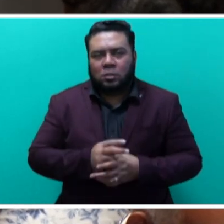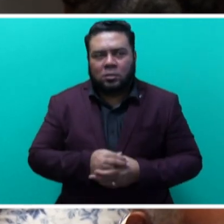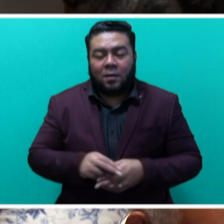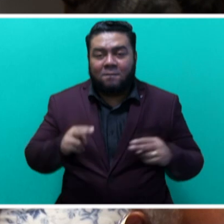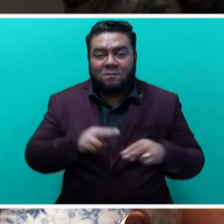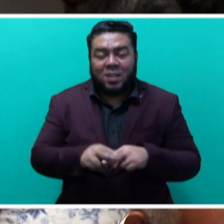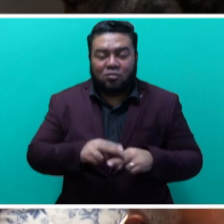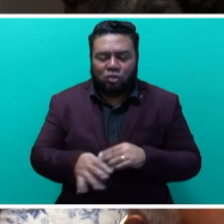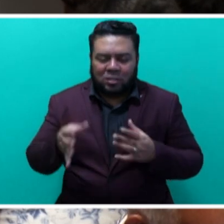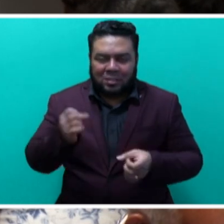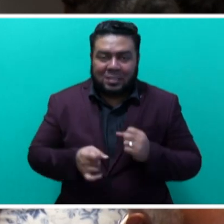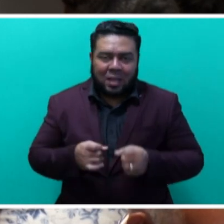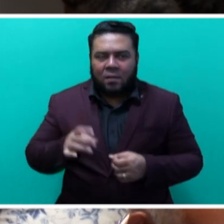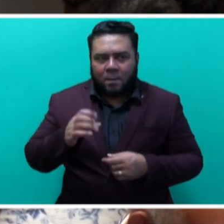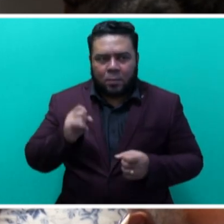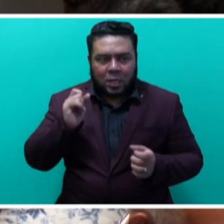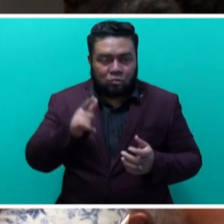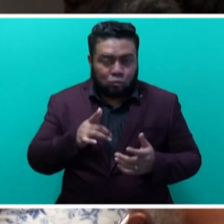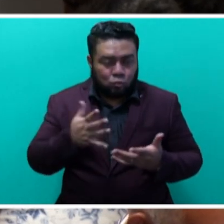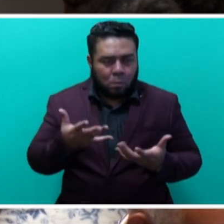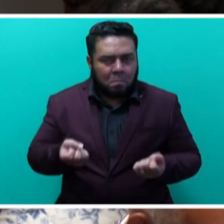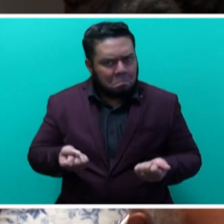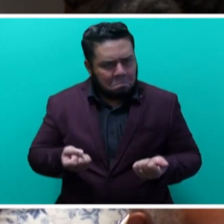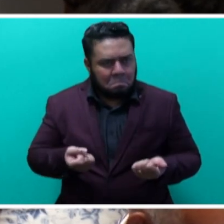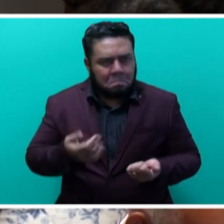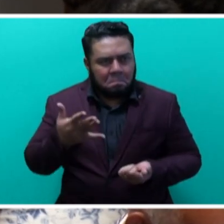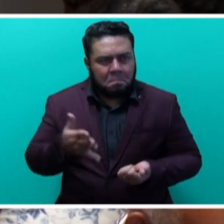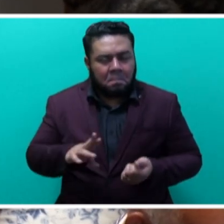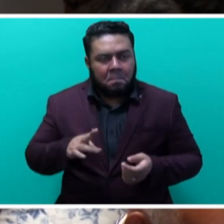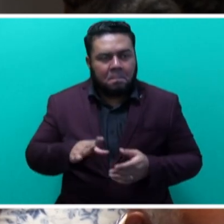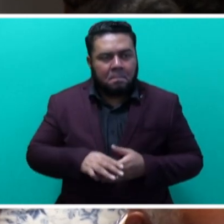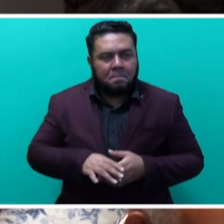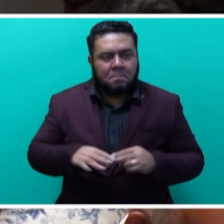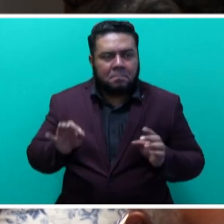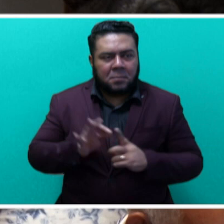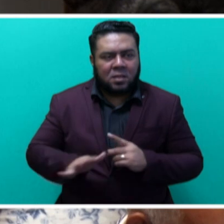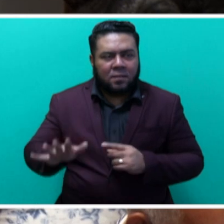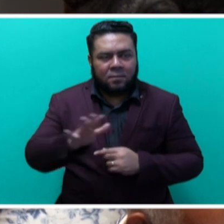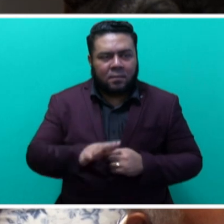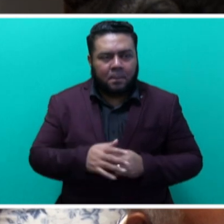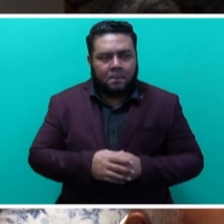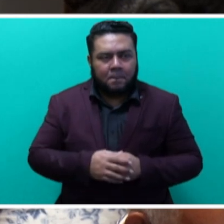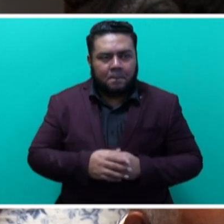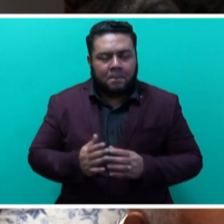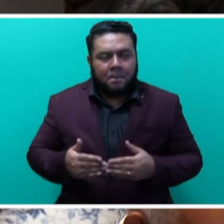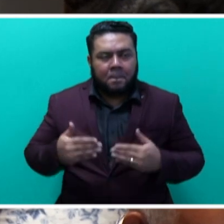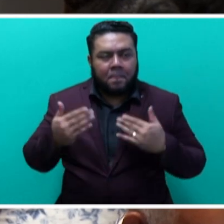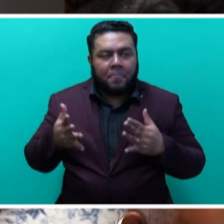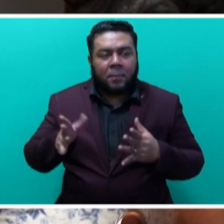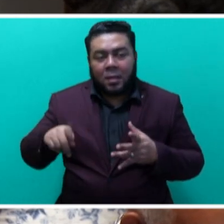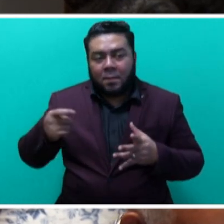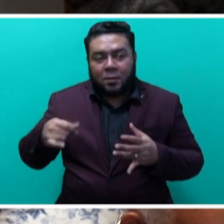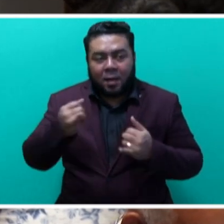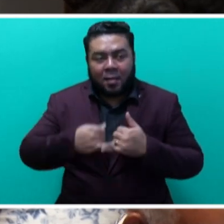Fiji's dairy sector has the potential to become a front-runner in the Pacific region, boosting exports to neighboring